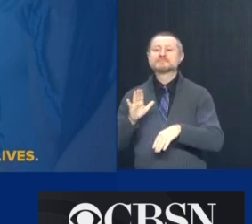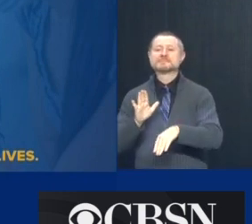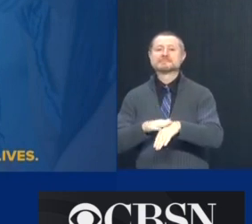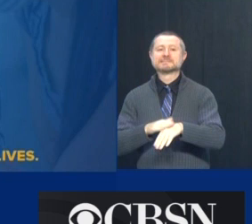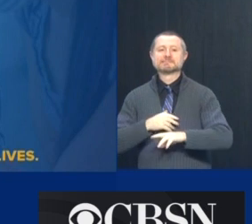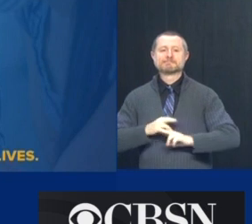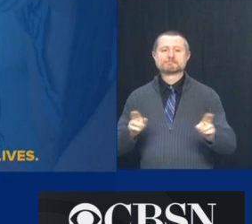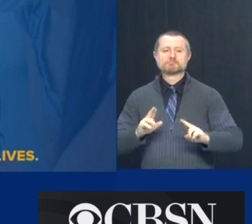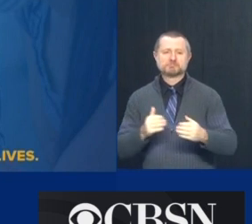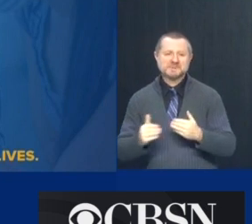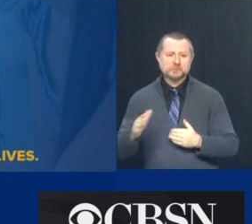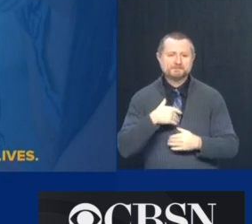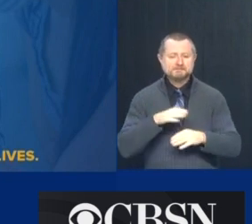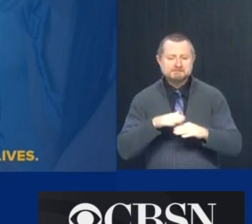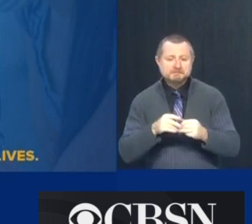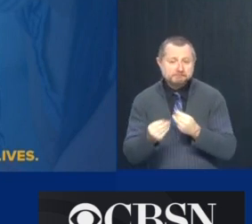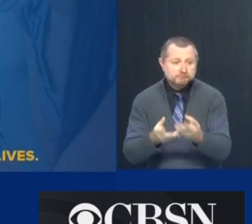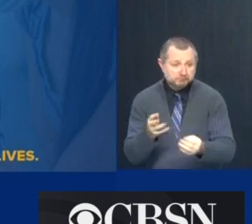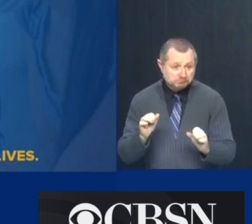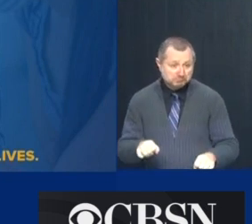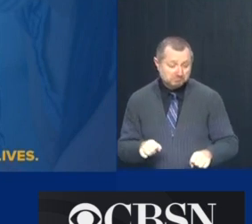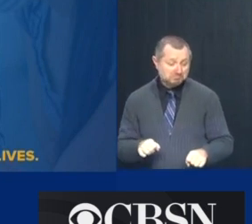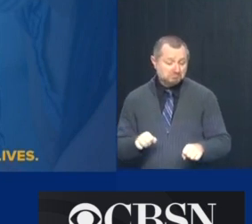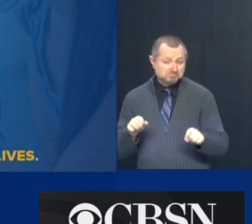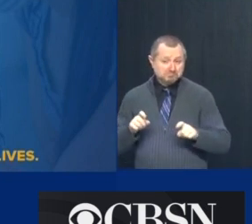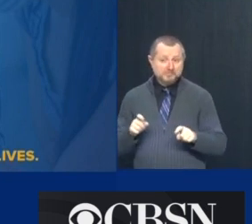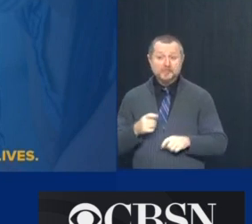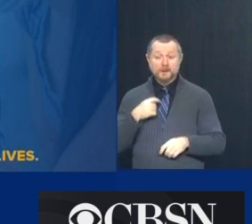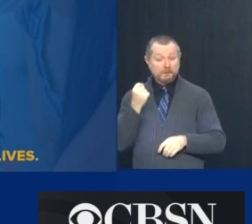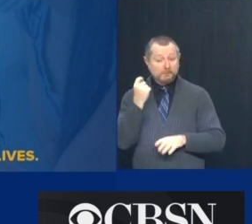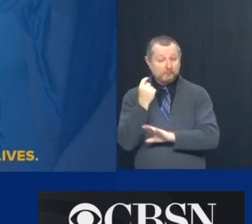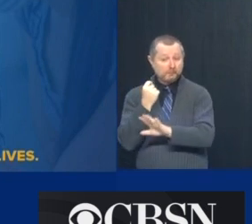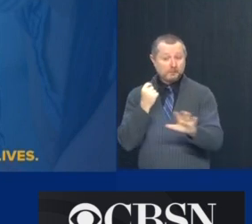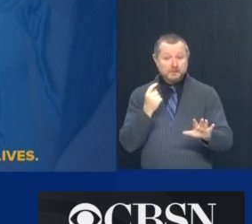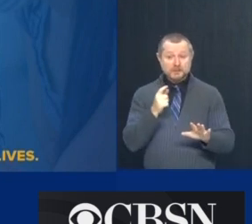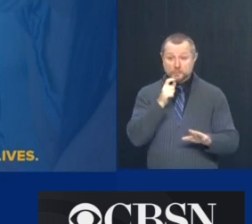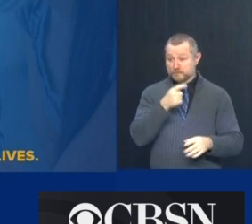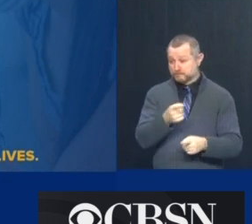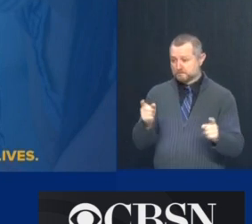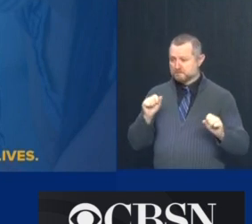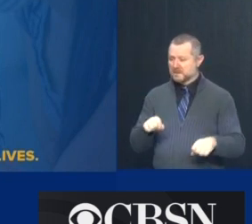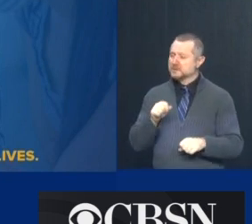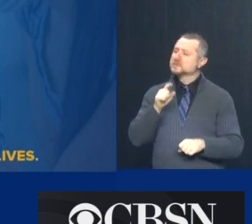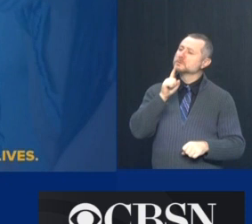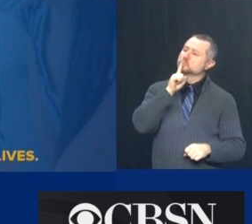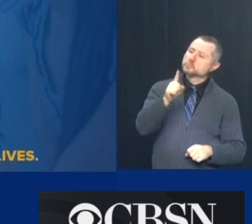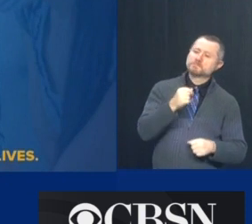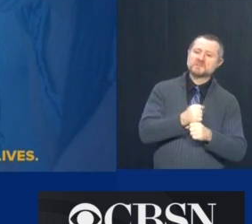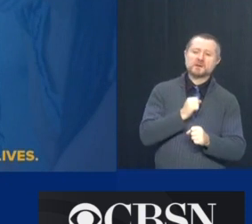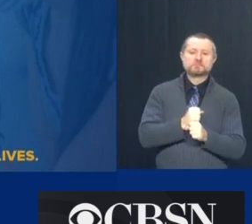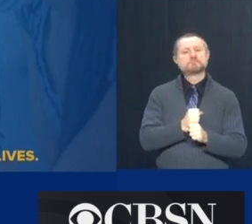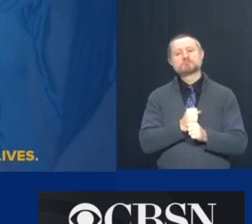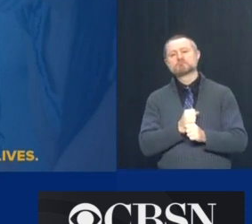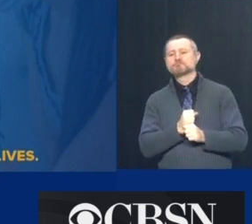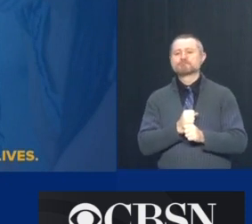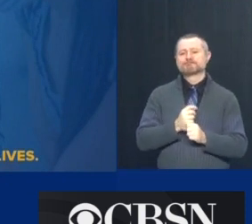testing level, but they have to make sure that they